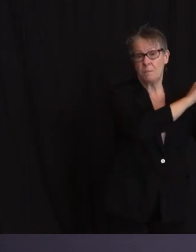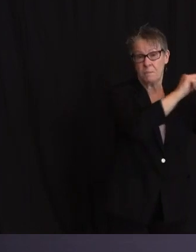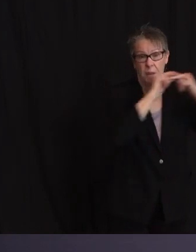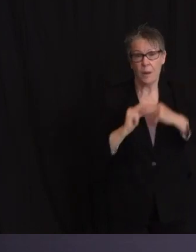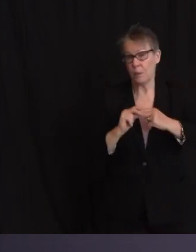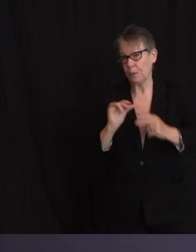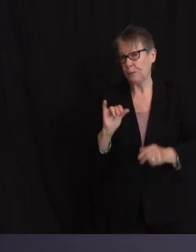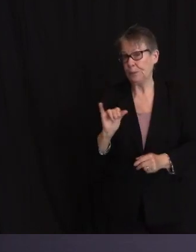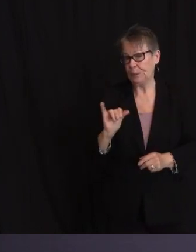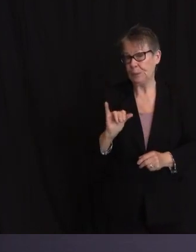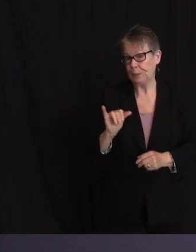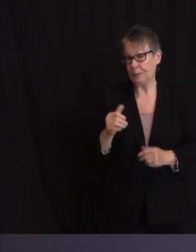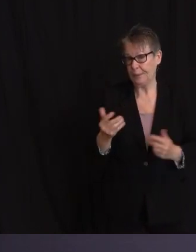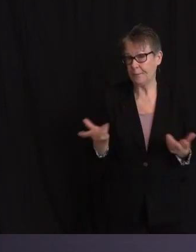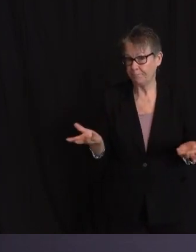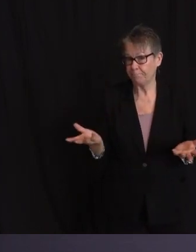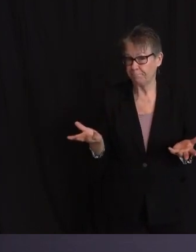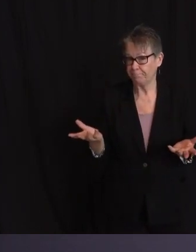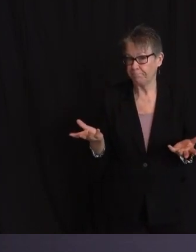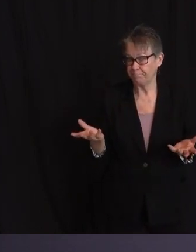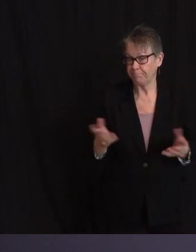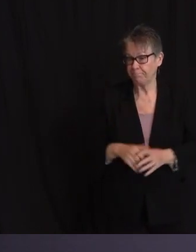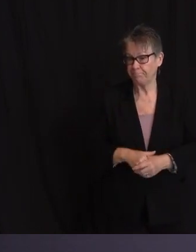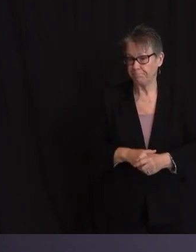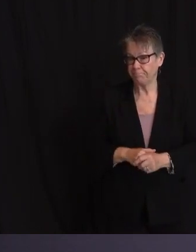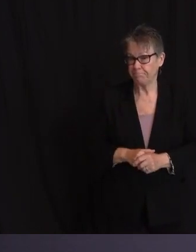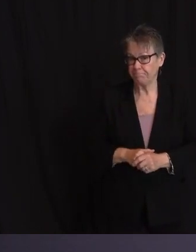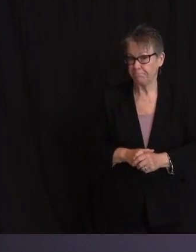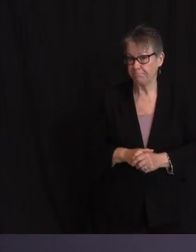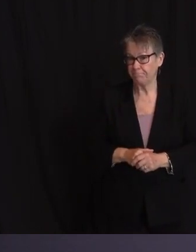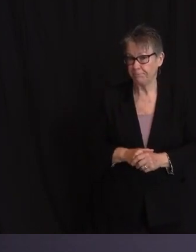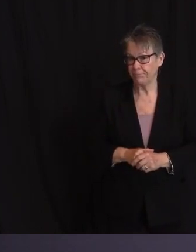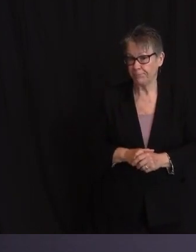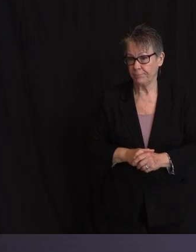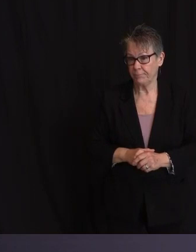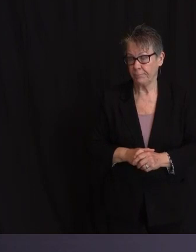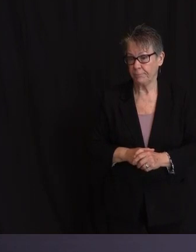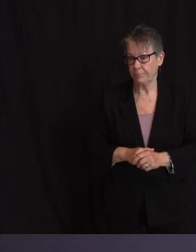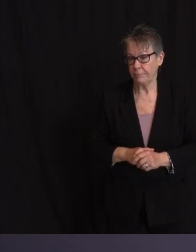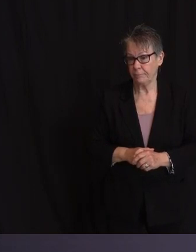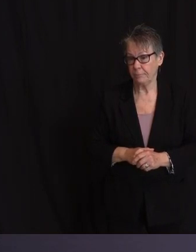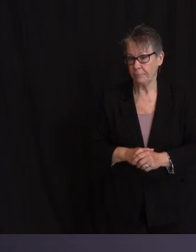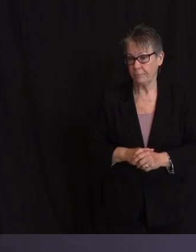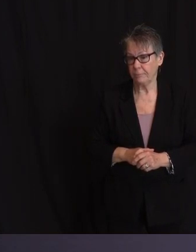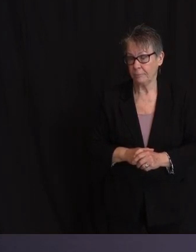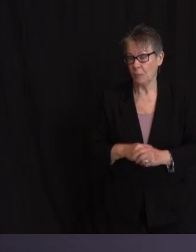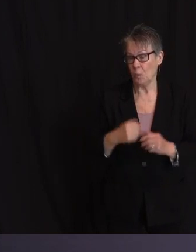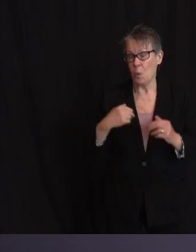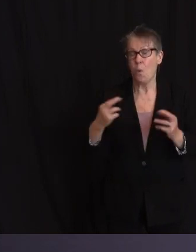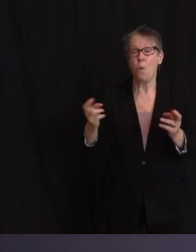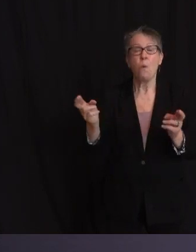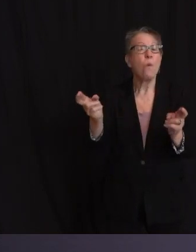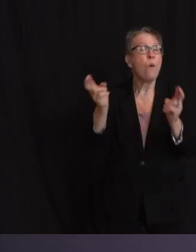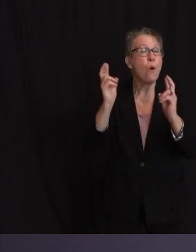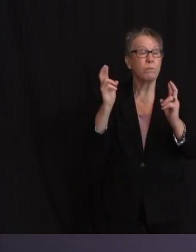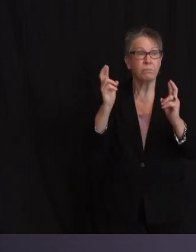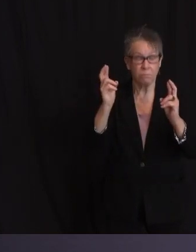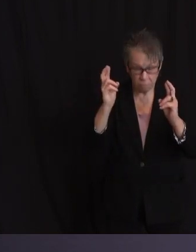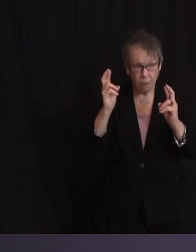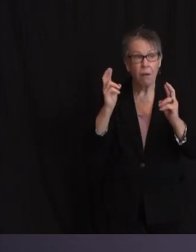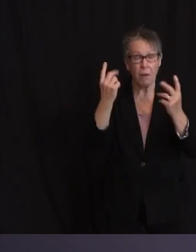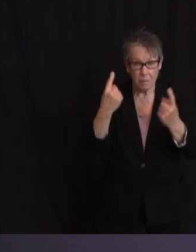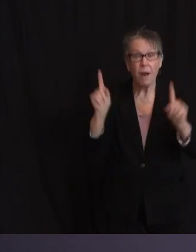most likely both. And let's just hope that we get that combination in sufficient size, and